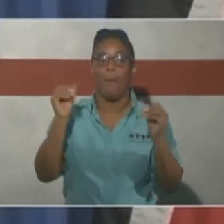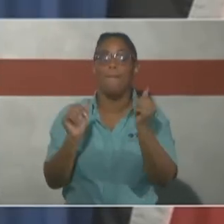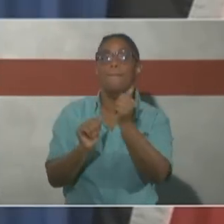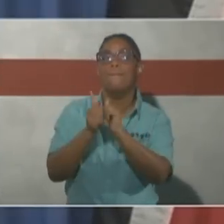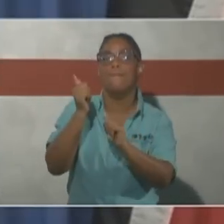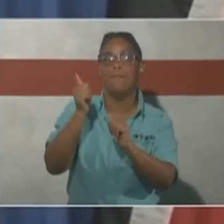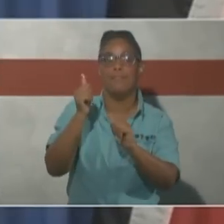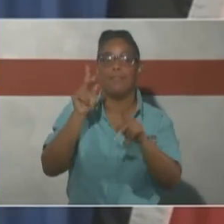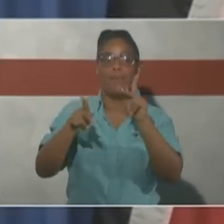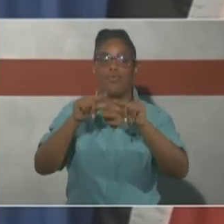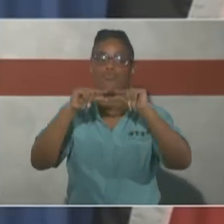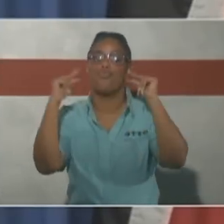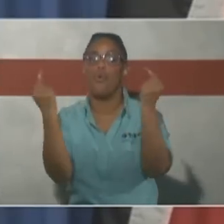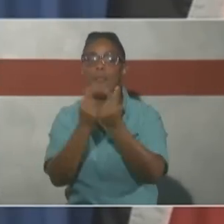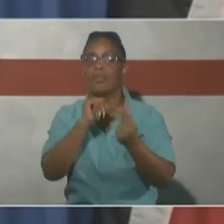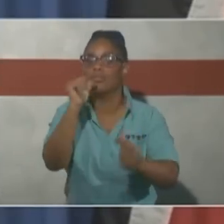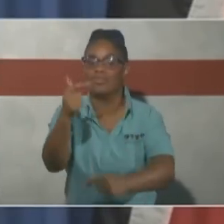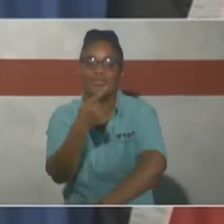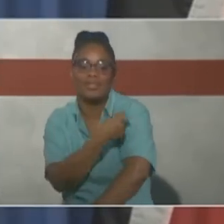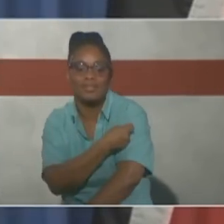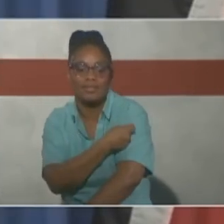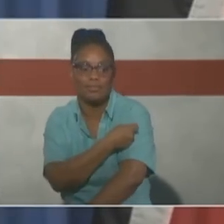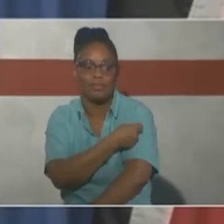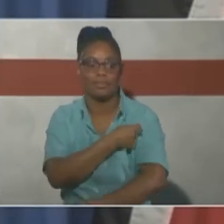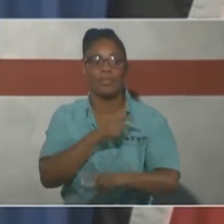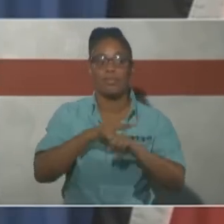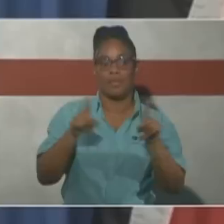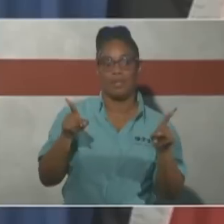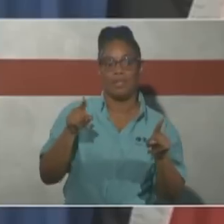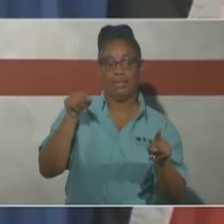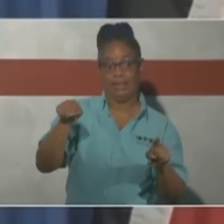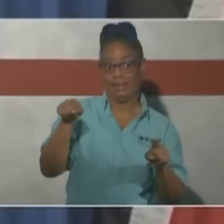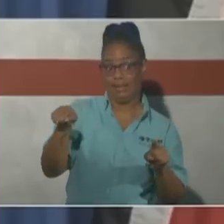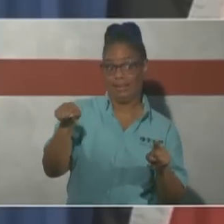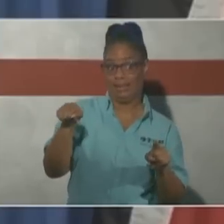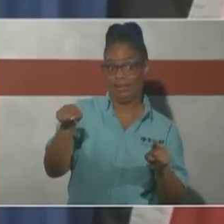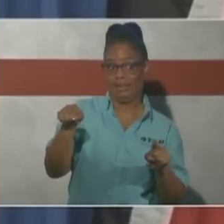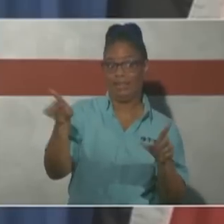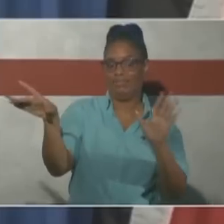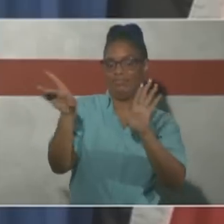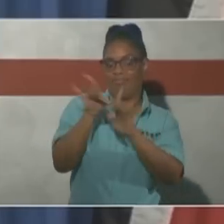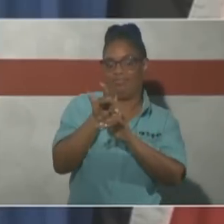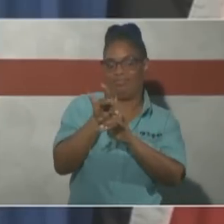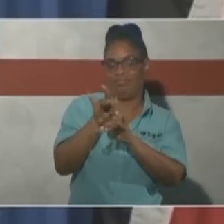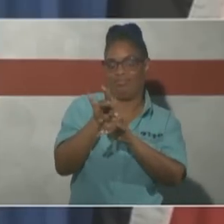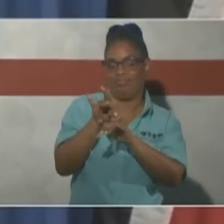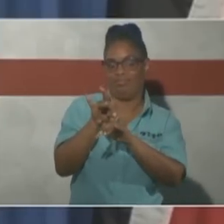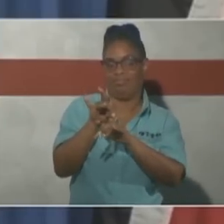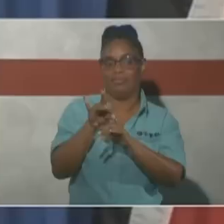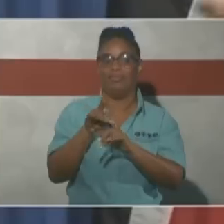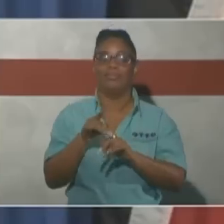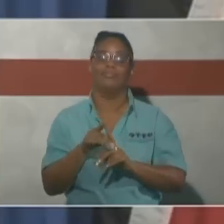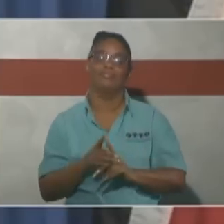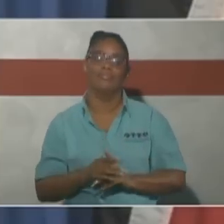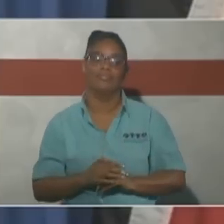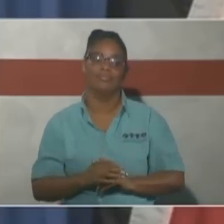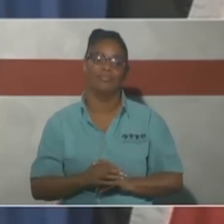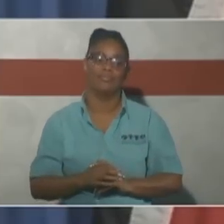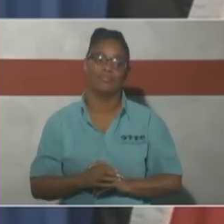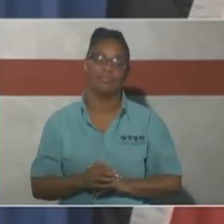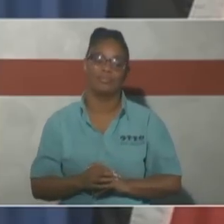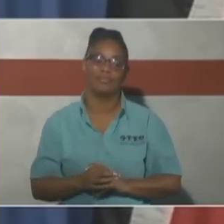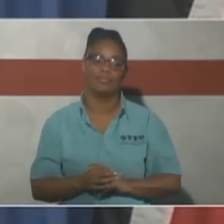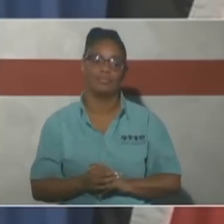hand. But the data shows that a large portion of